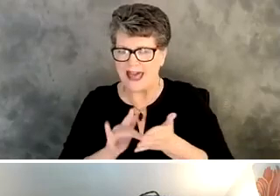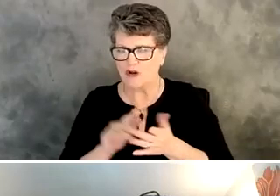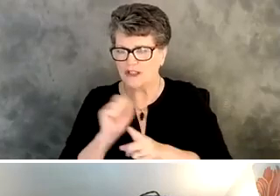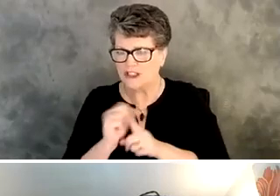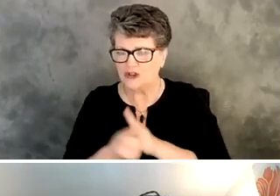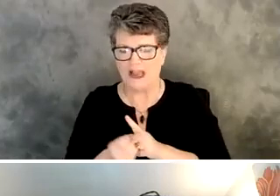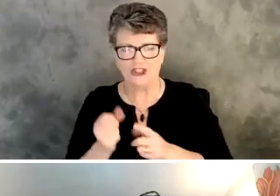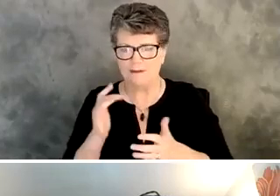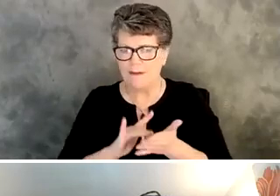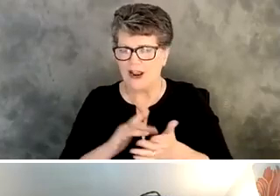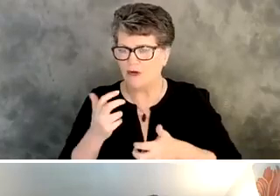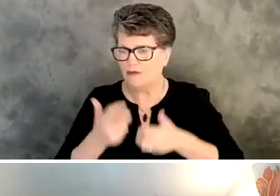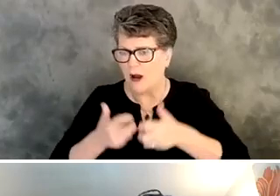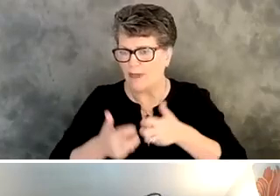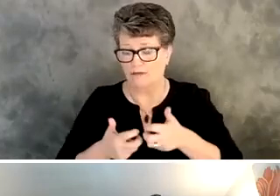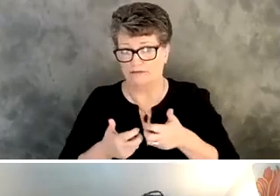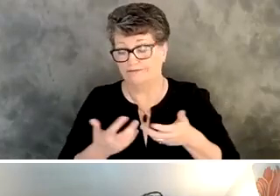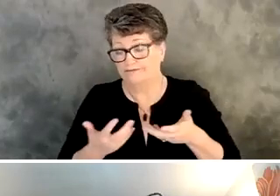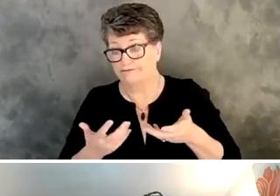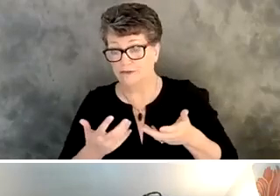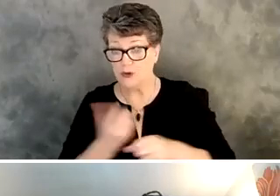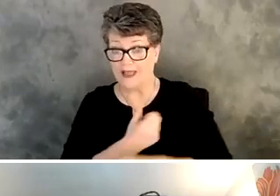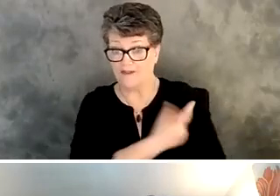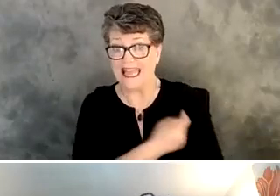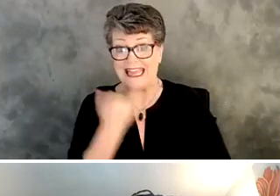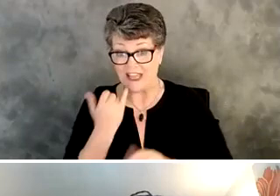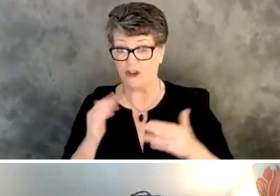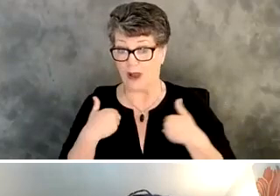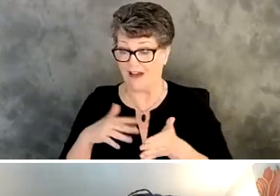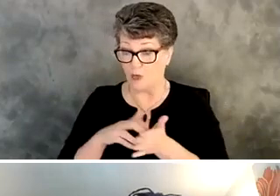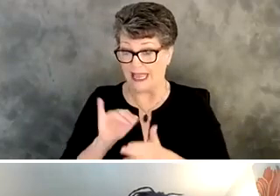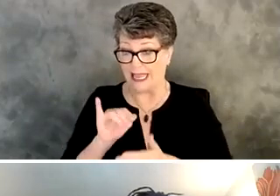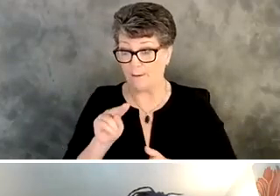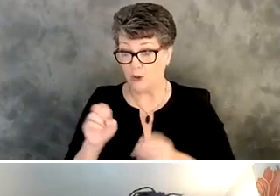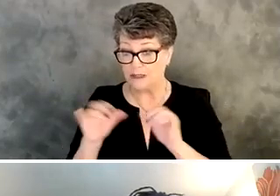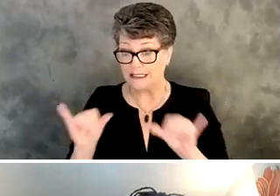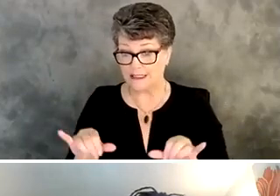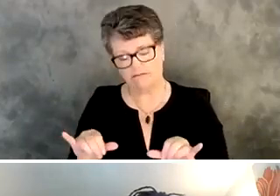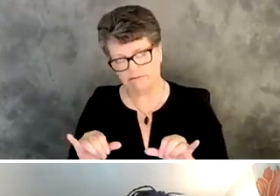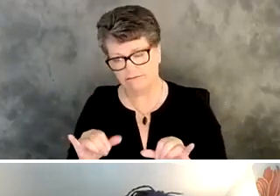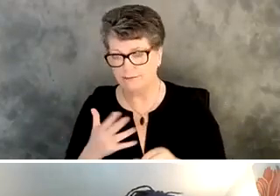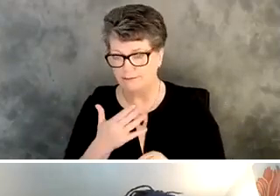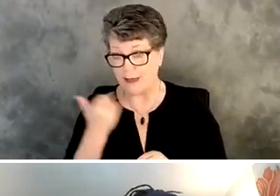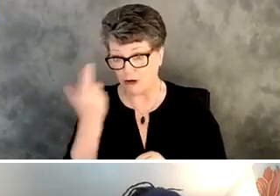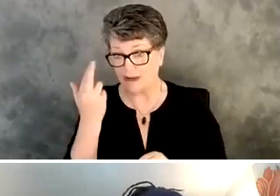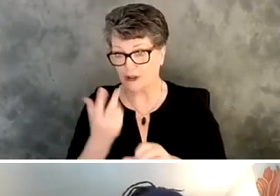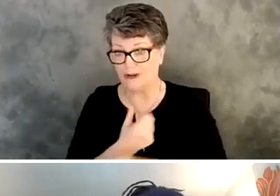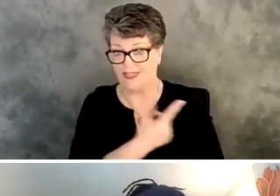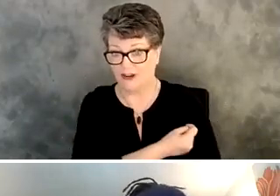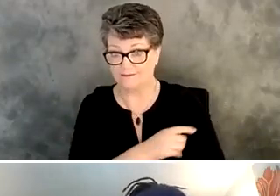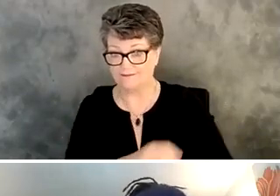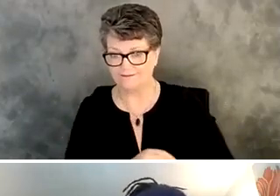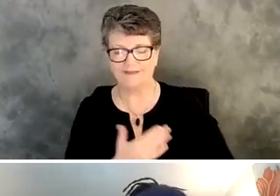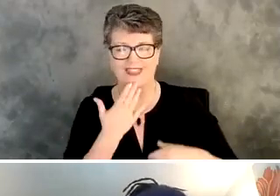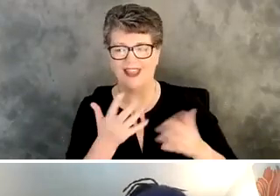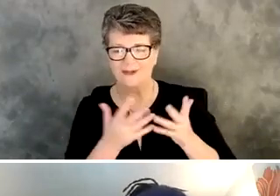COVID vaccine. In fact, if you're immunocompromised, it's more reason to get it. Okay, great. Thank you so much. Let's